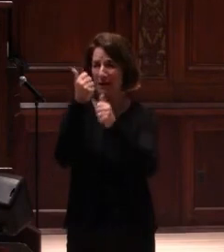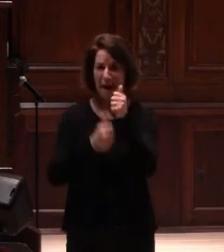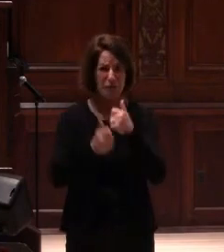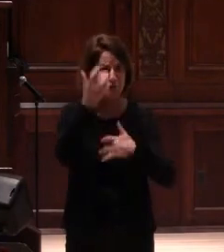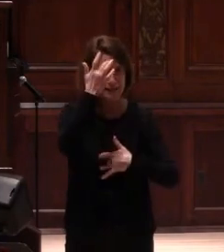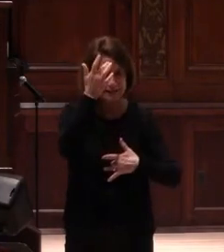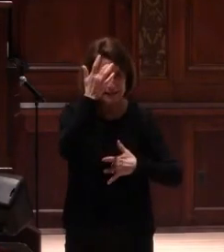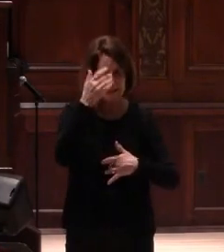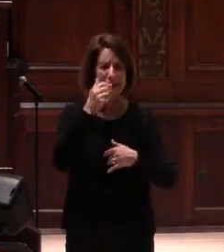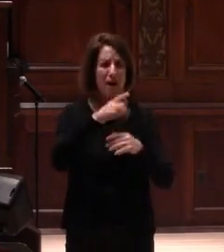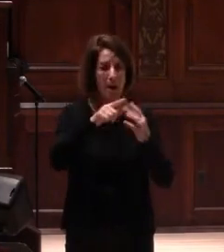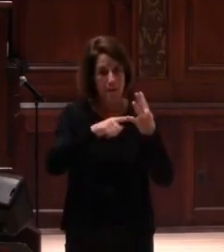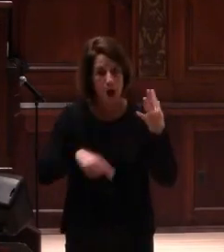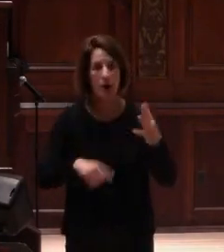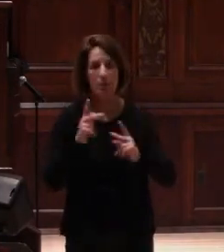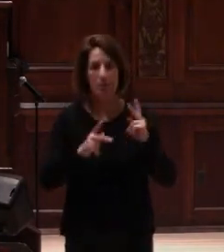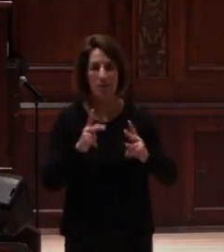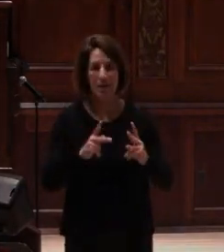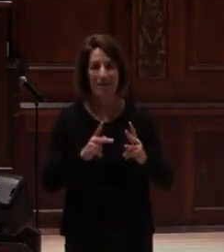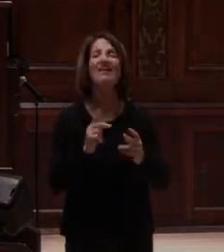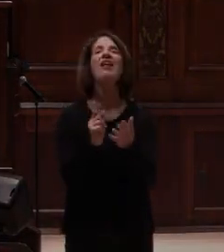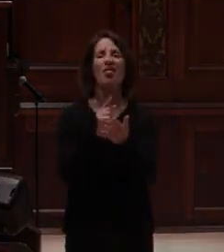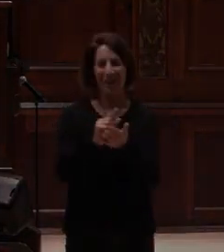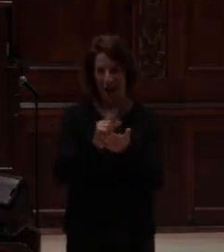people. The gospel of the Lord.